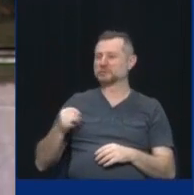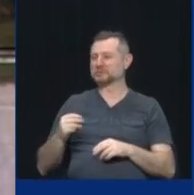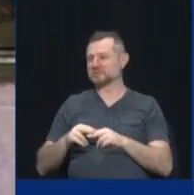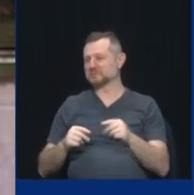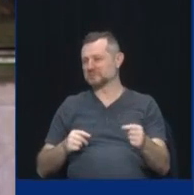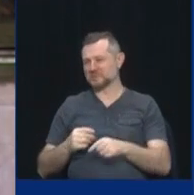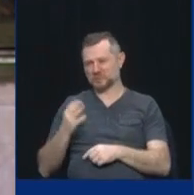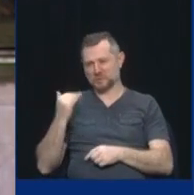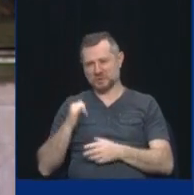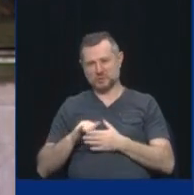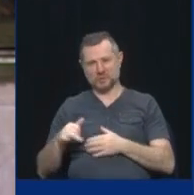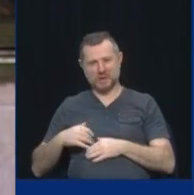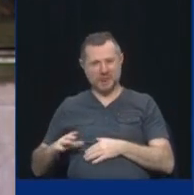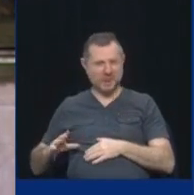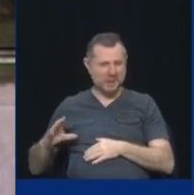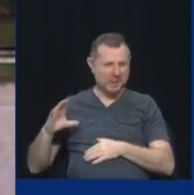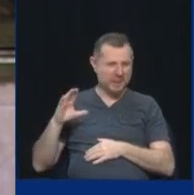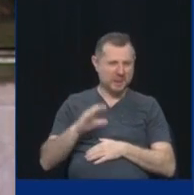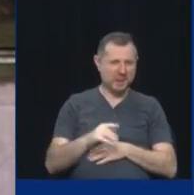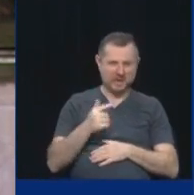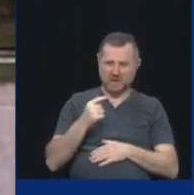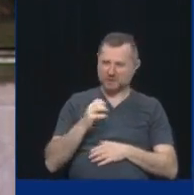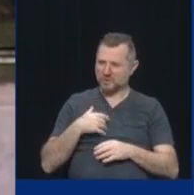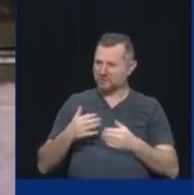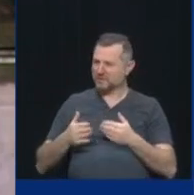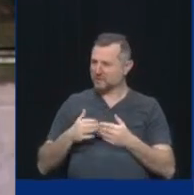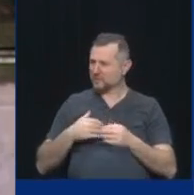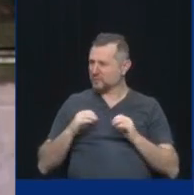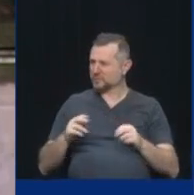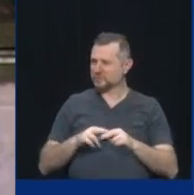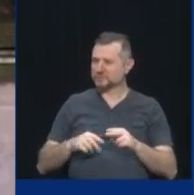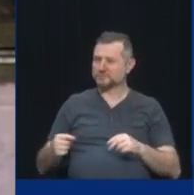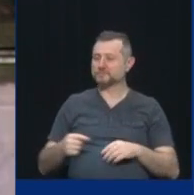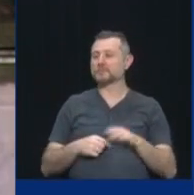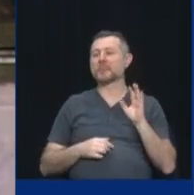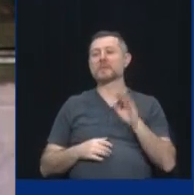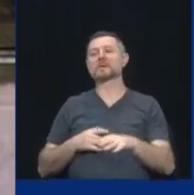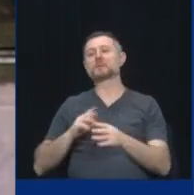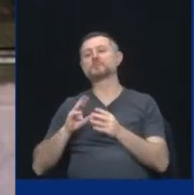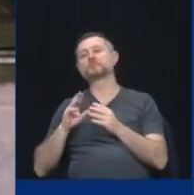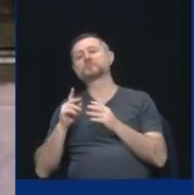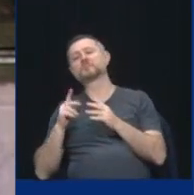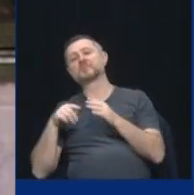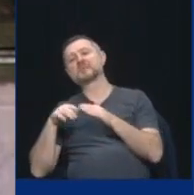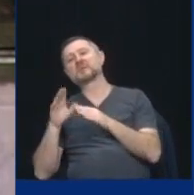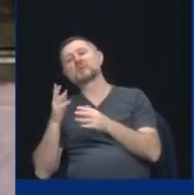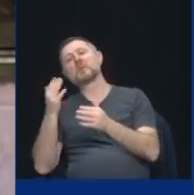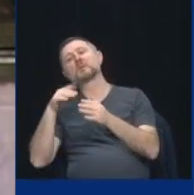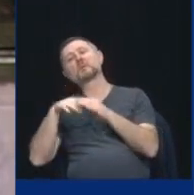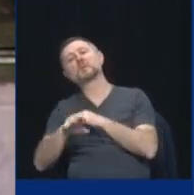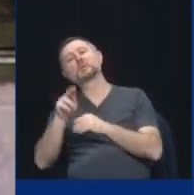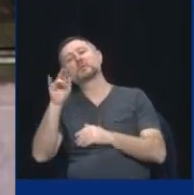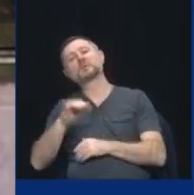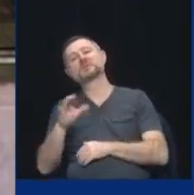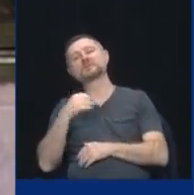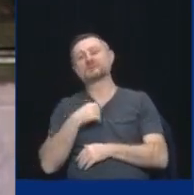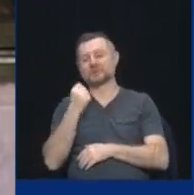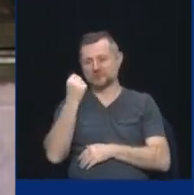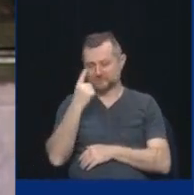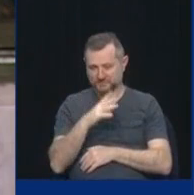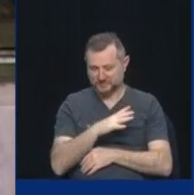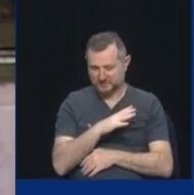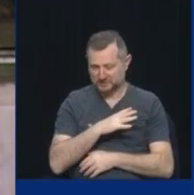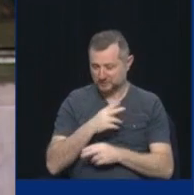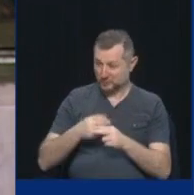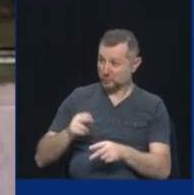trains going through Gateway. Well, the trains are coming into New York City. Okay, so we were more